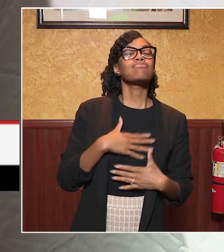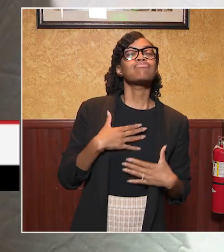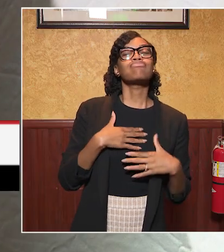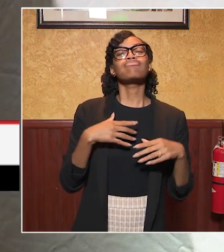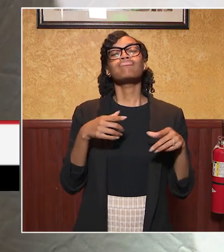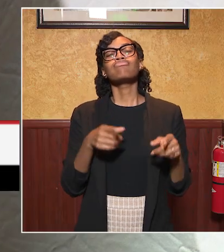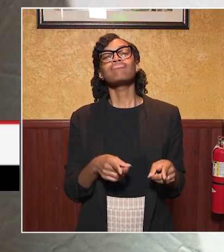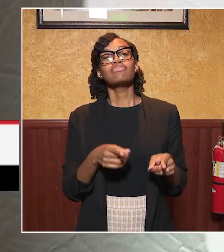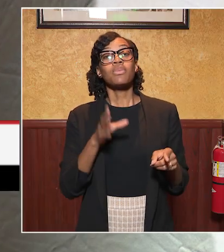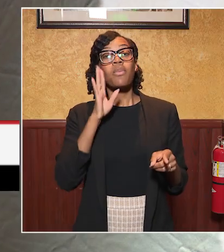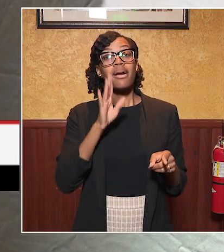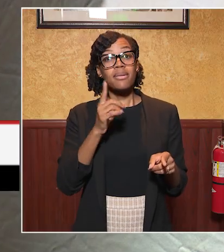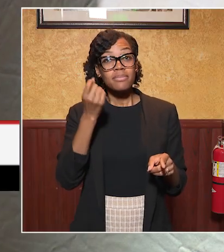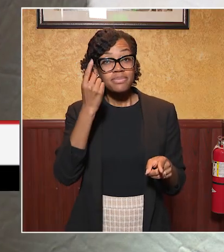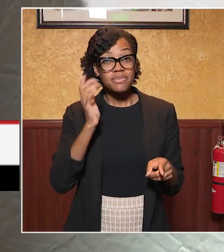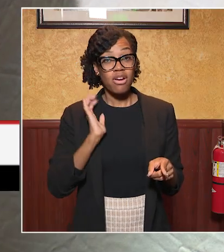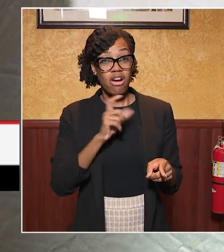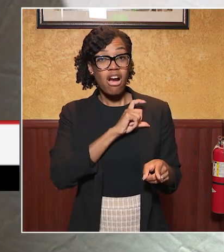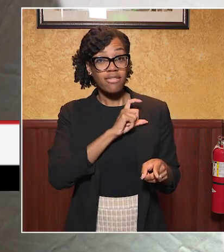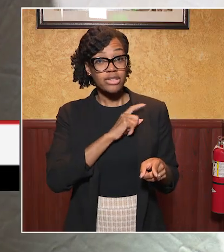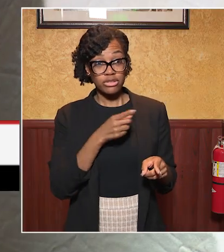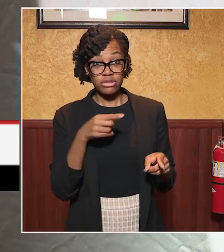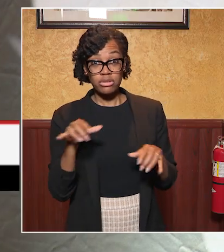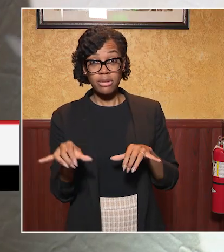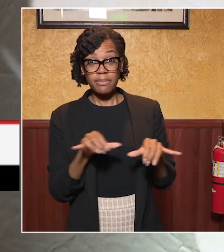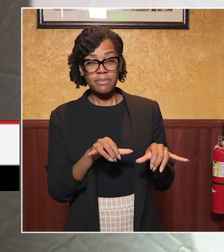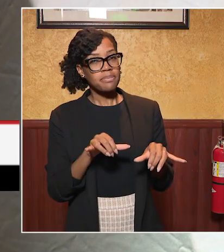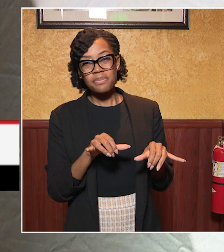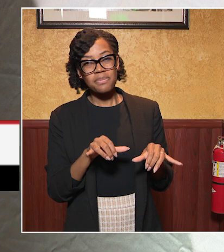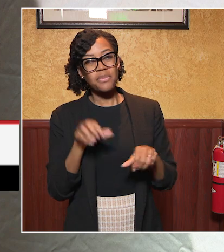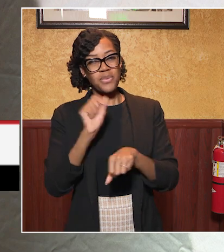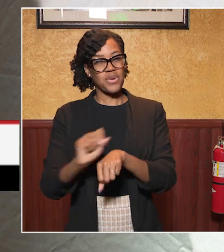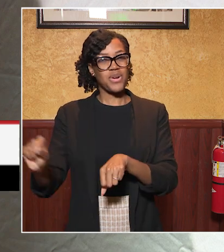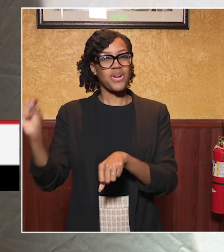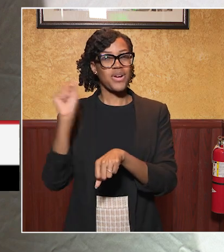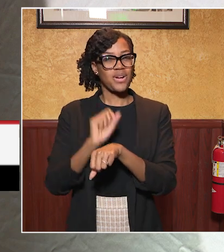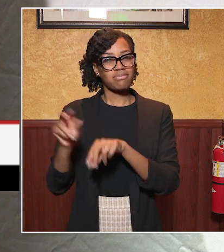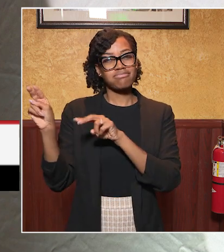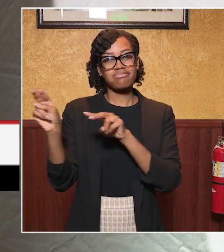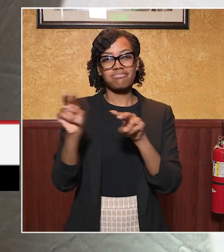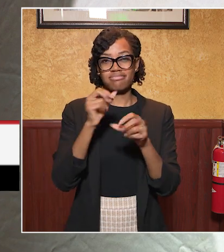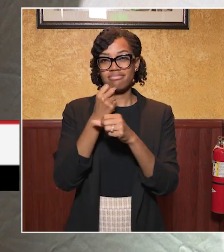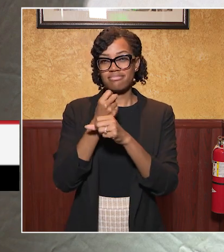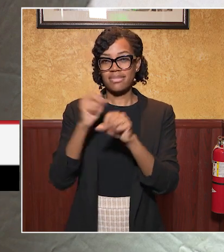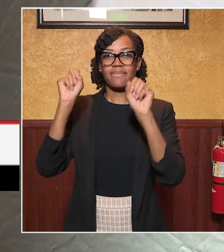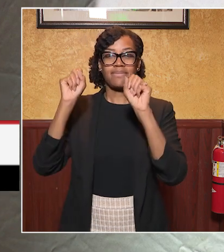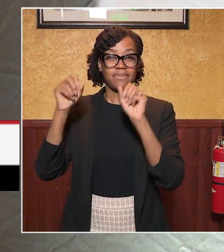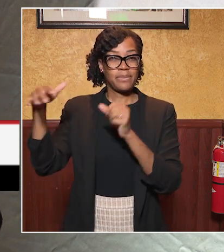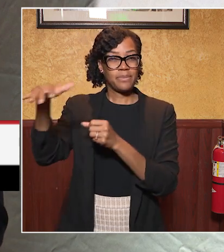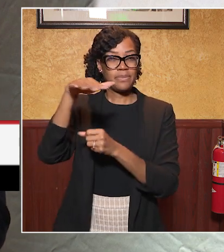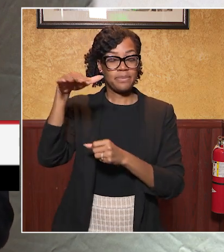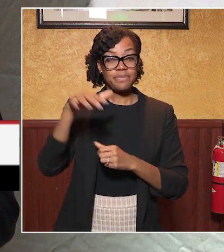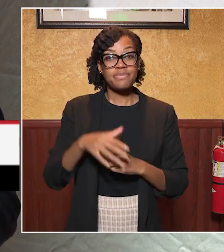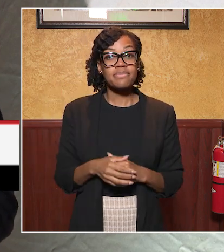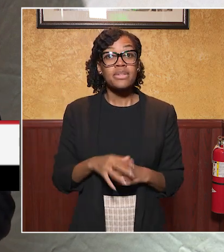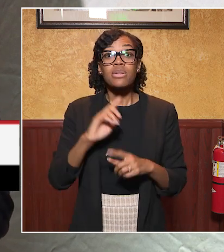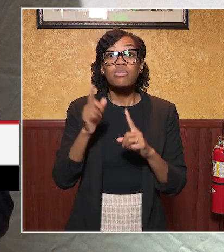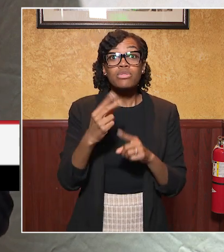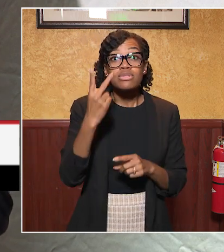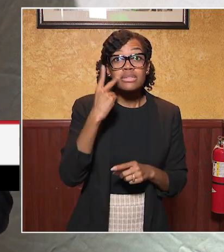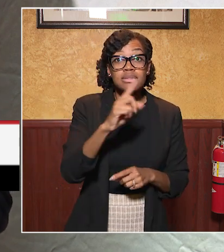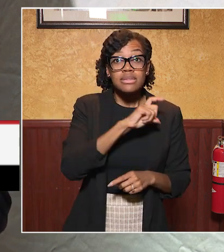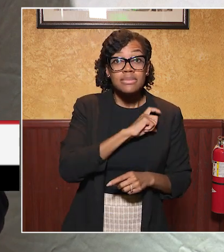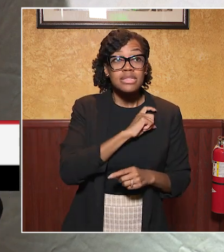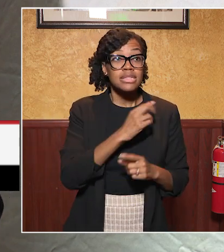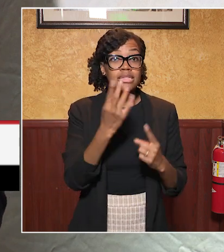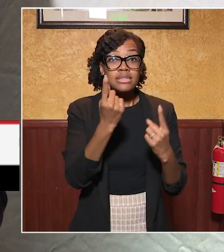out there, oftentimes away from their families, working to keep our communities safe. And let's take a moment when you see the members of the Metropolitan